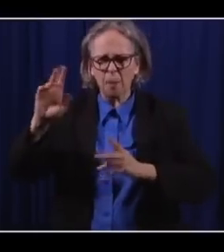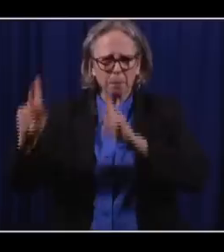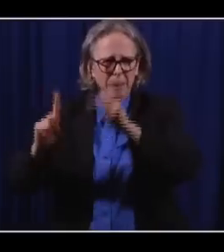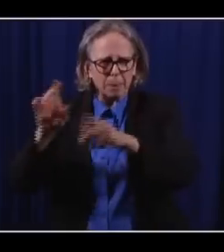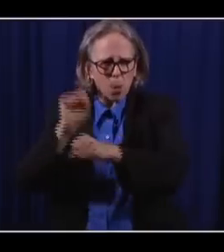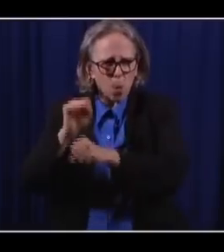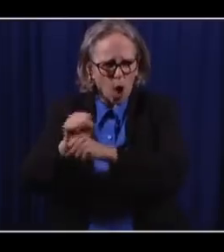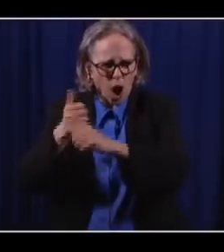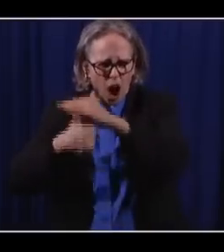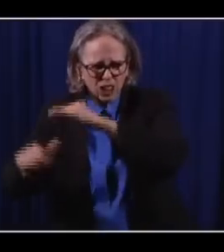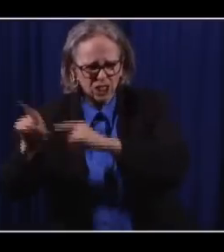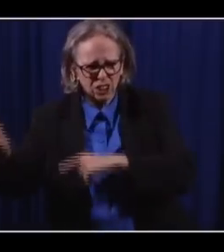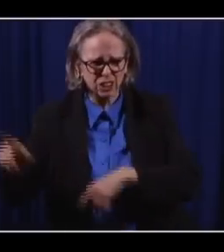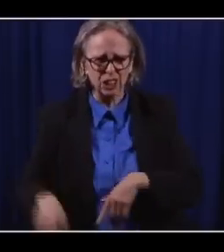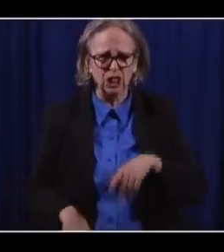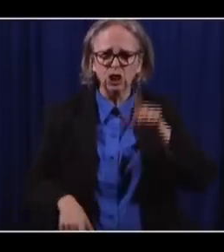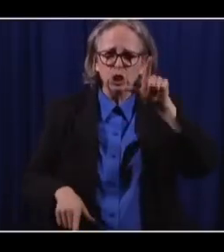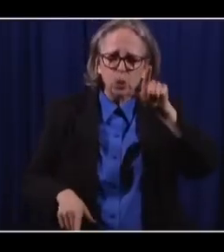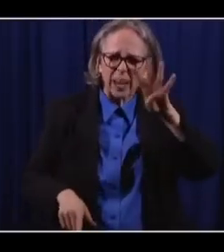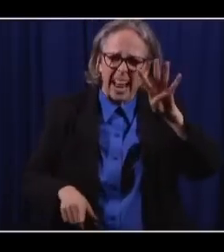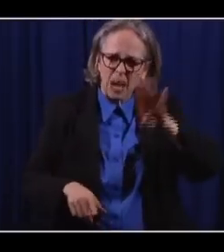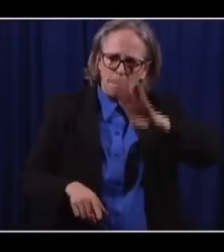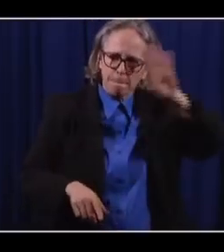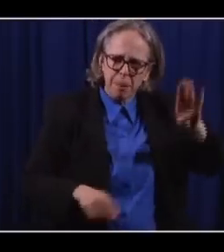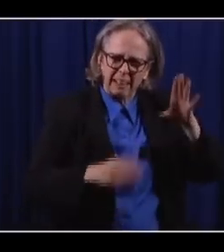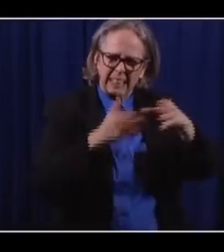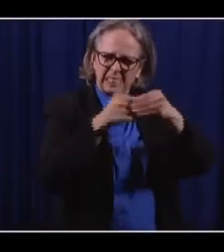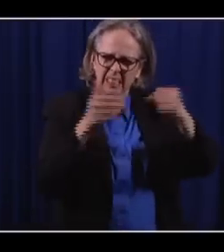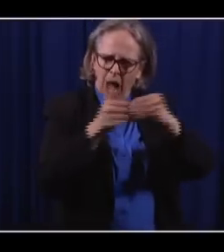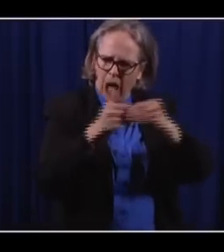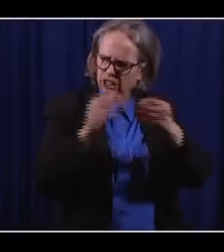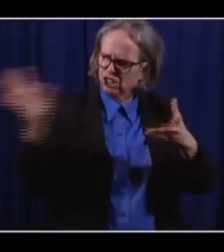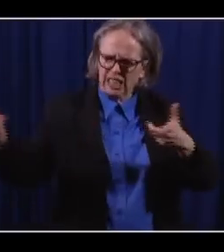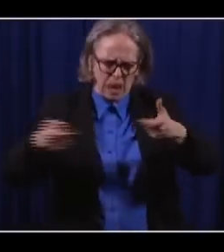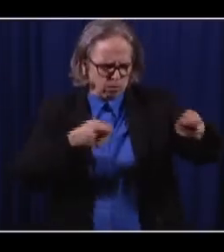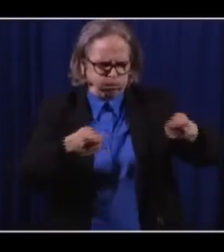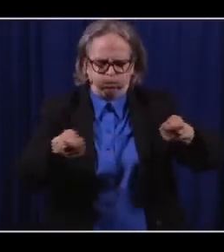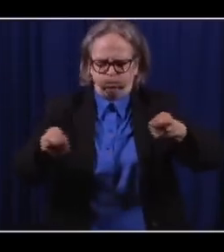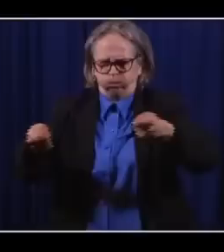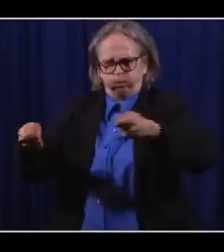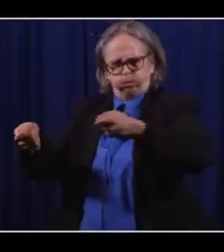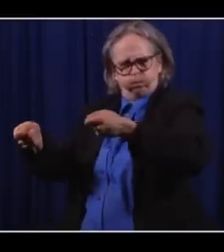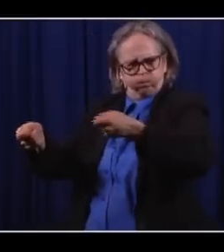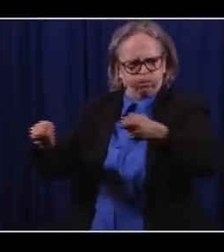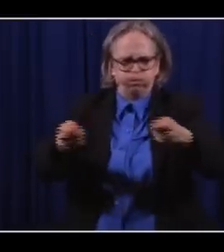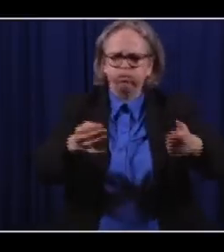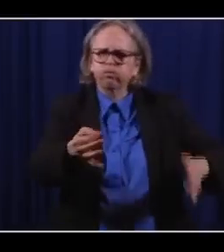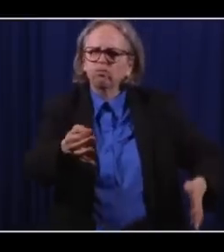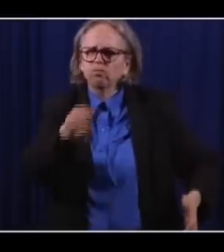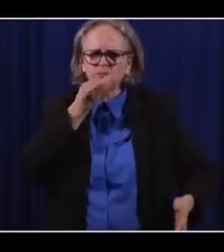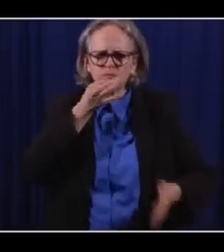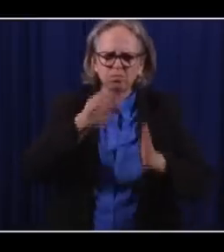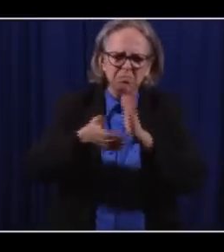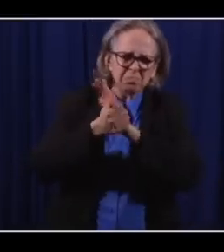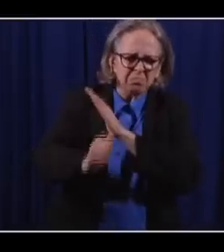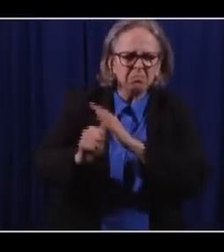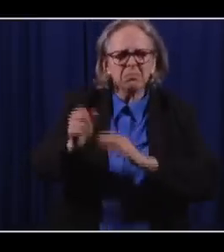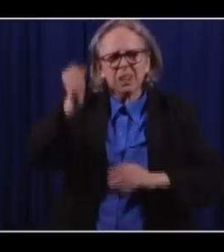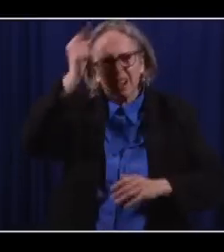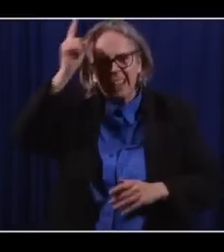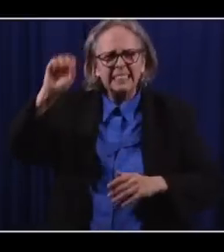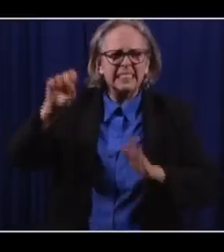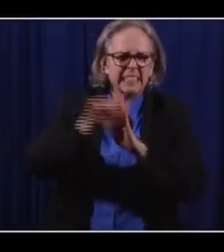billion in assets. Director McLeod understands how state government operates, and she knows how to get things